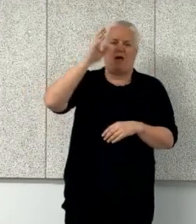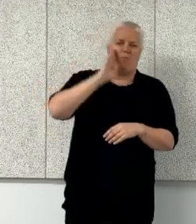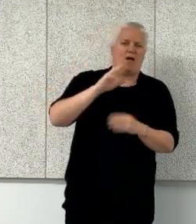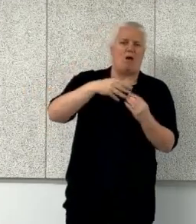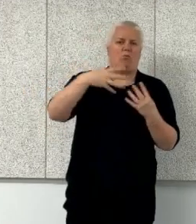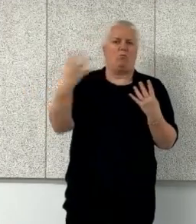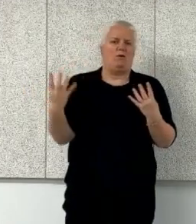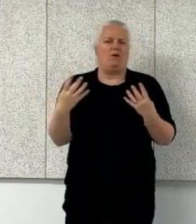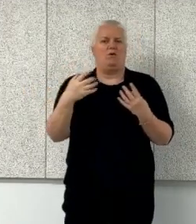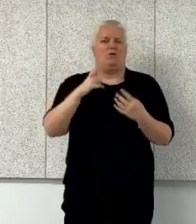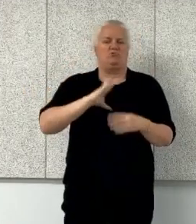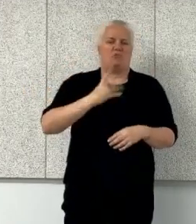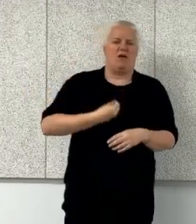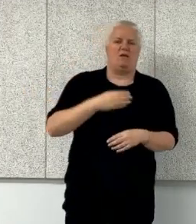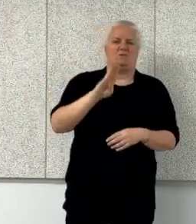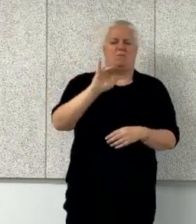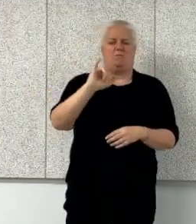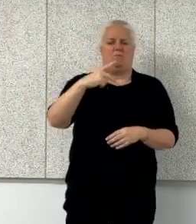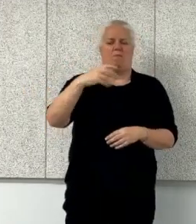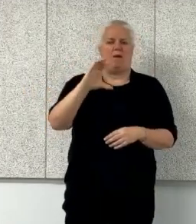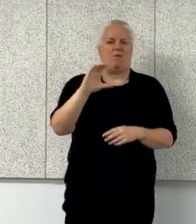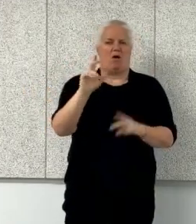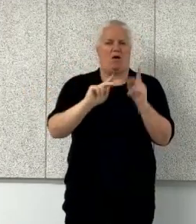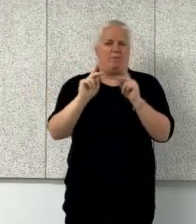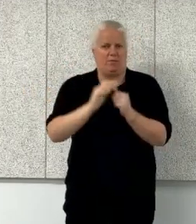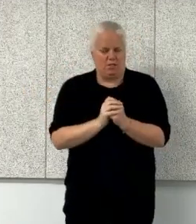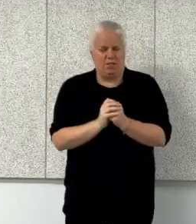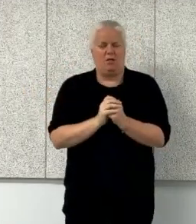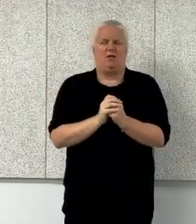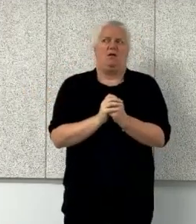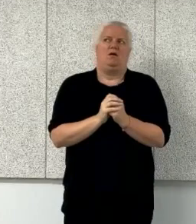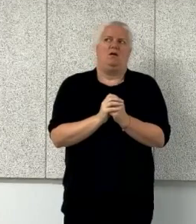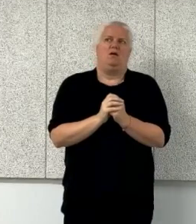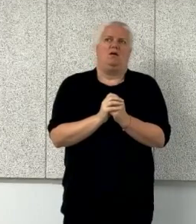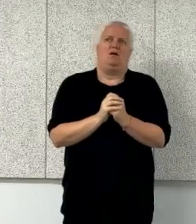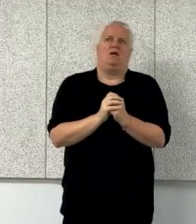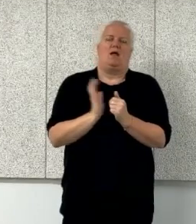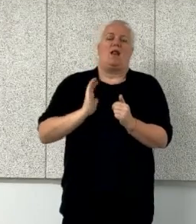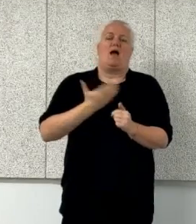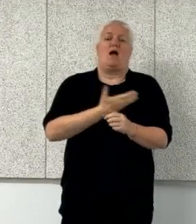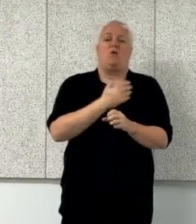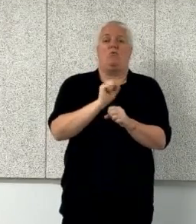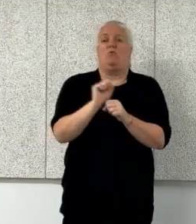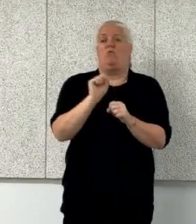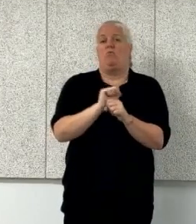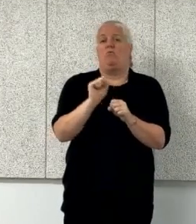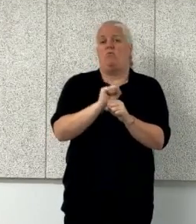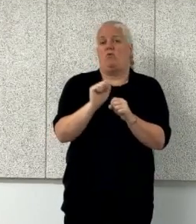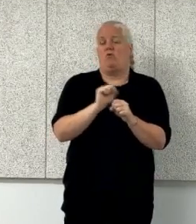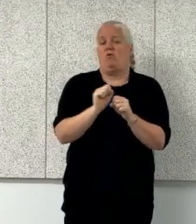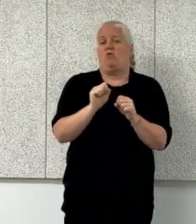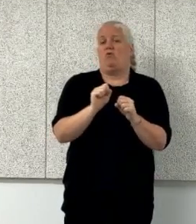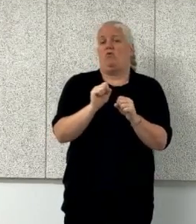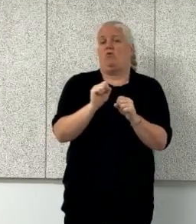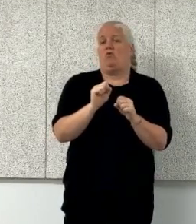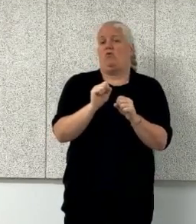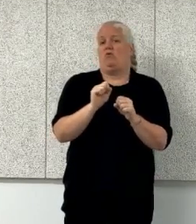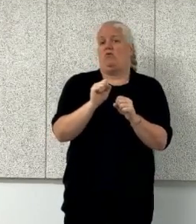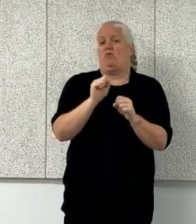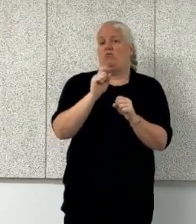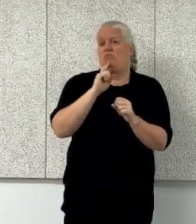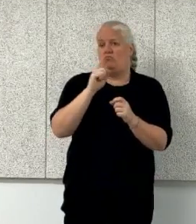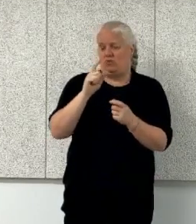queer, trans, BIPOC folks. And the work that we do, as I mentioned earlier, fundamentally changes how and why we